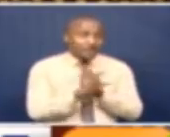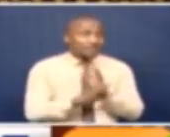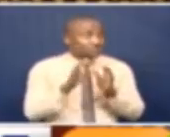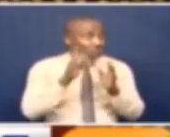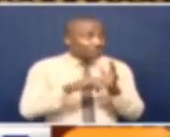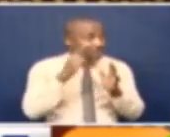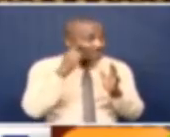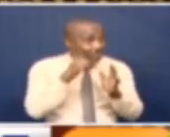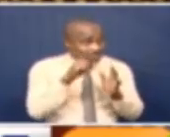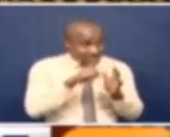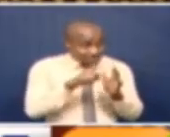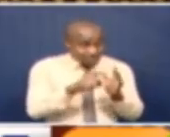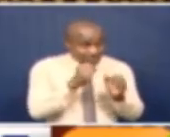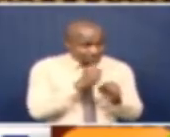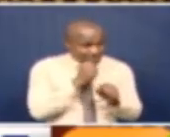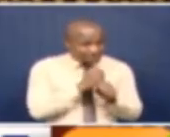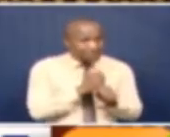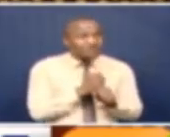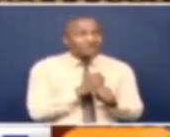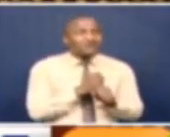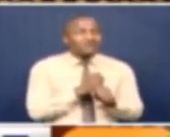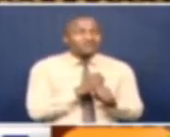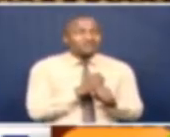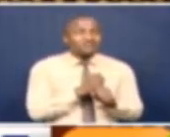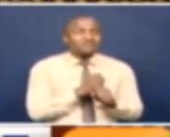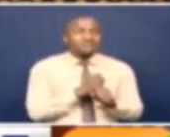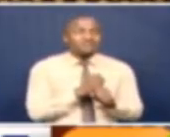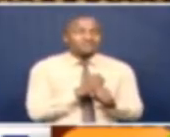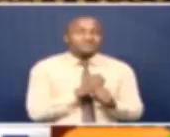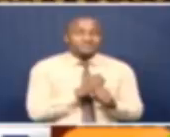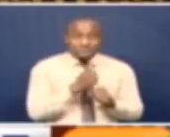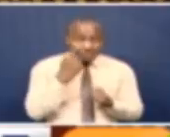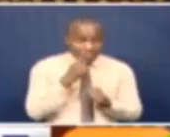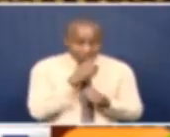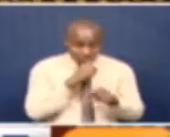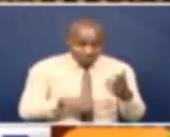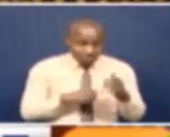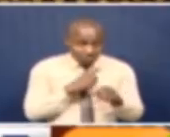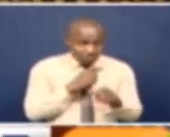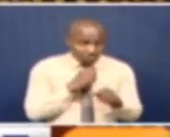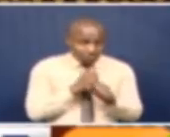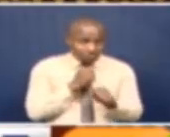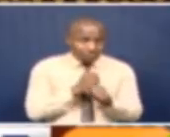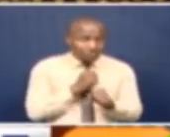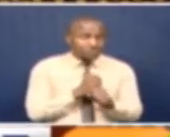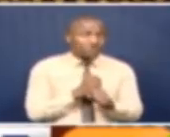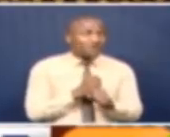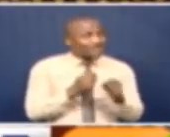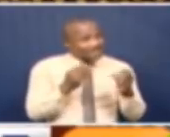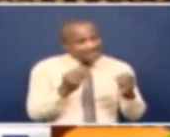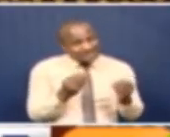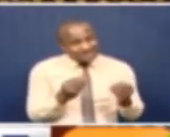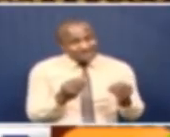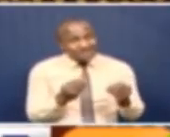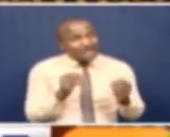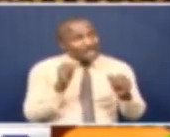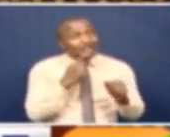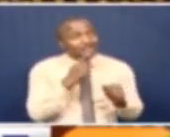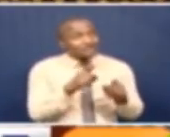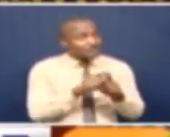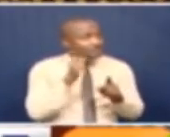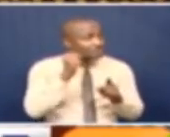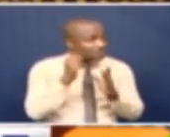this was supposed to do, it was a populist gimmick. You see, what you do is, when you, it is very easy. I can tell you as a